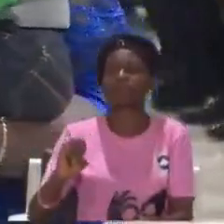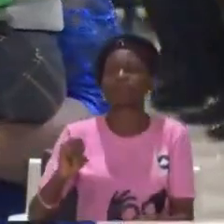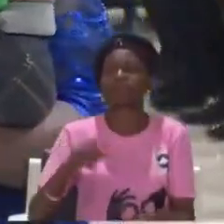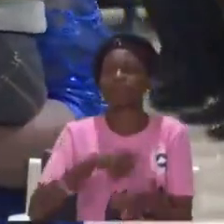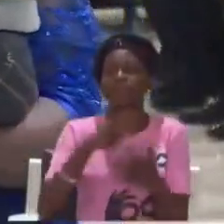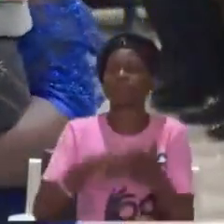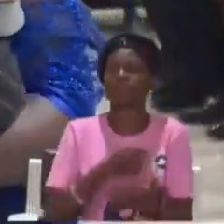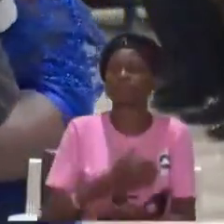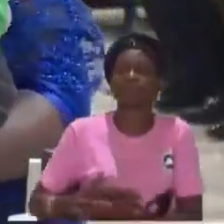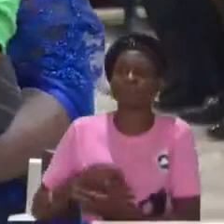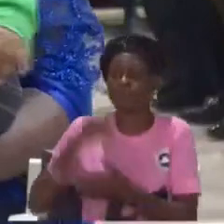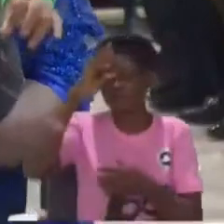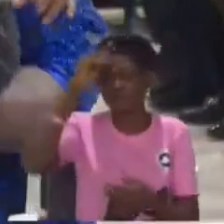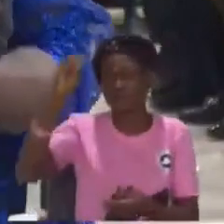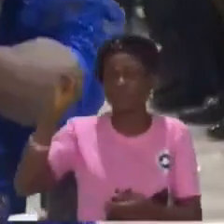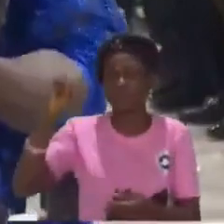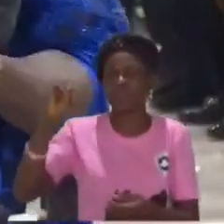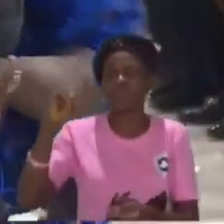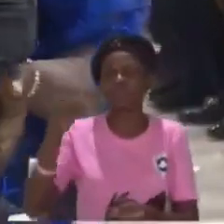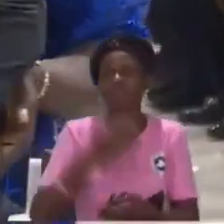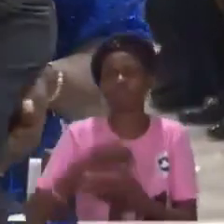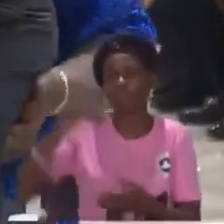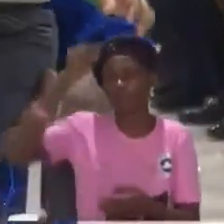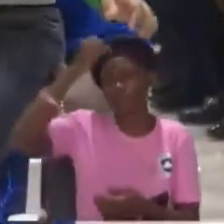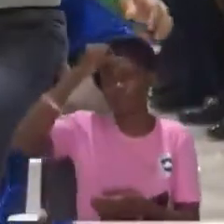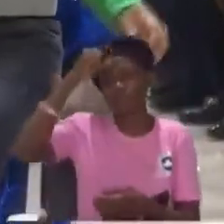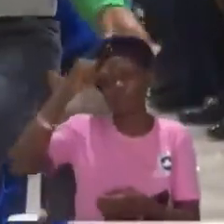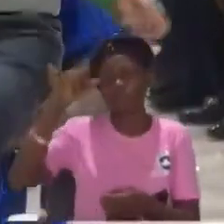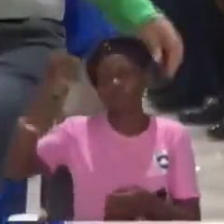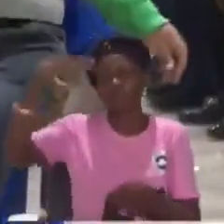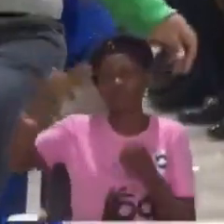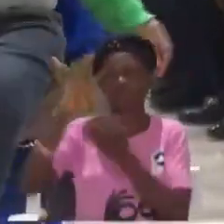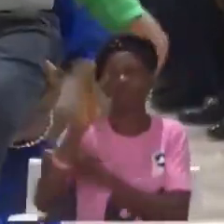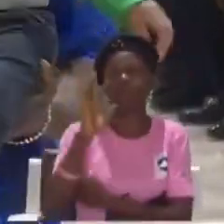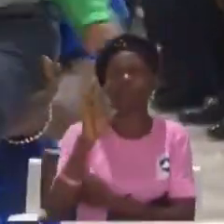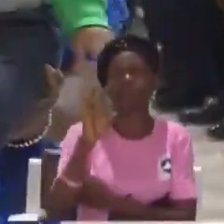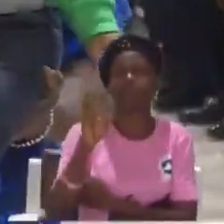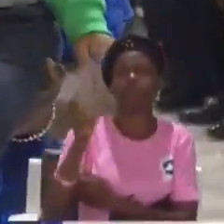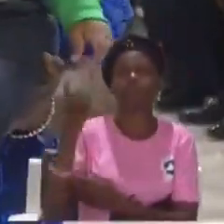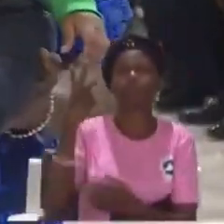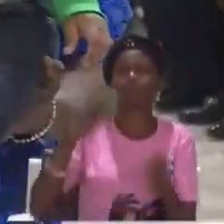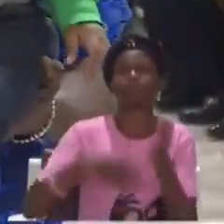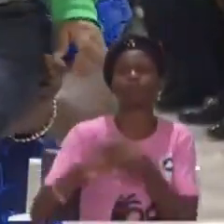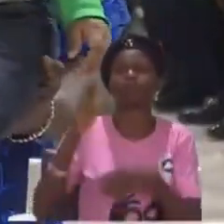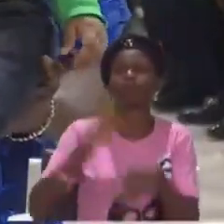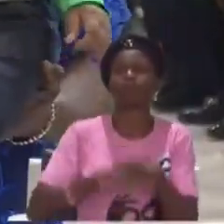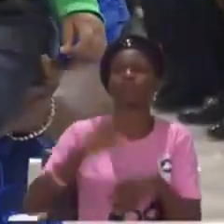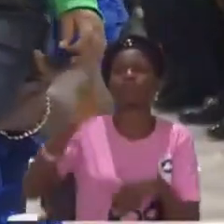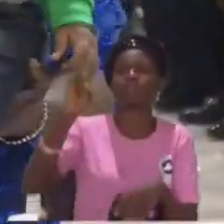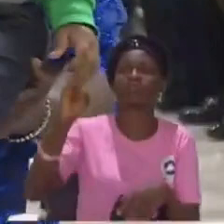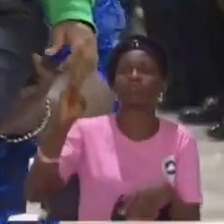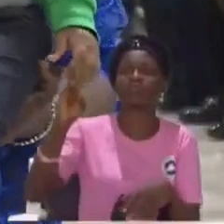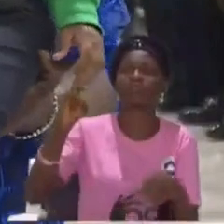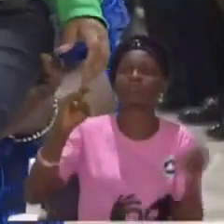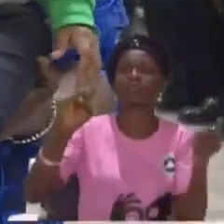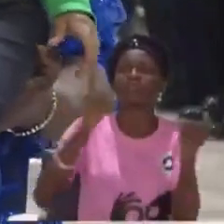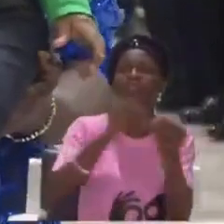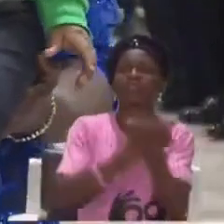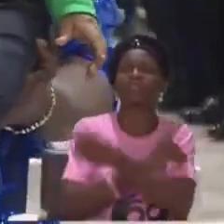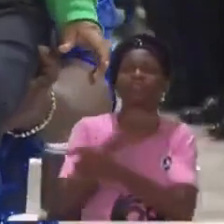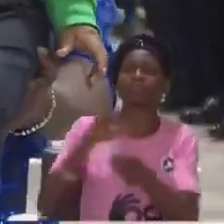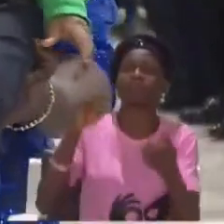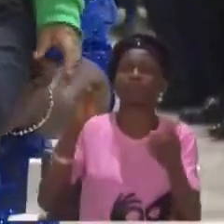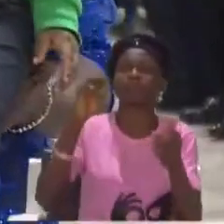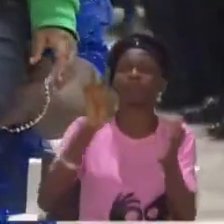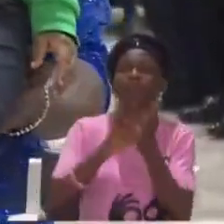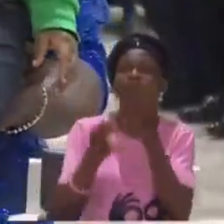boy, baby Solomon, the light of God, Chimere, was born on the 17th day of February this